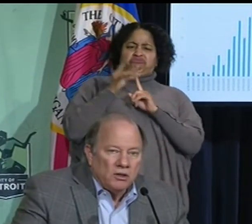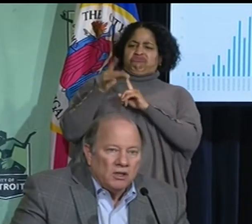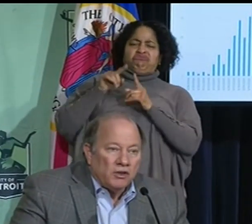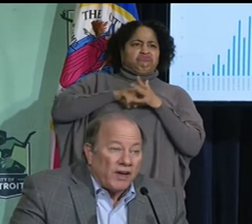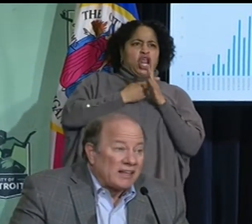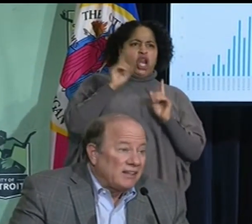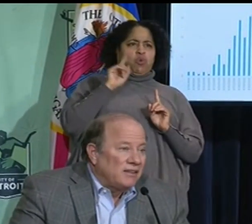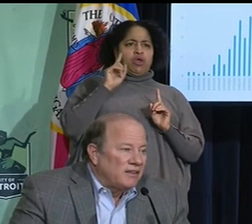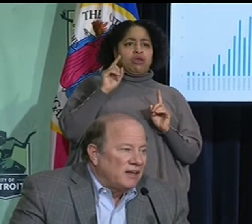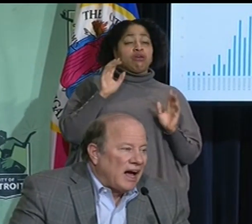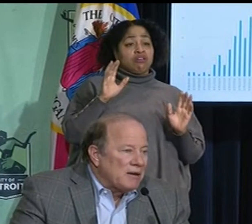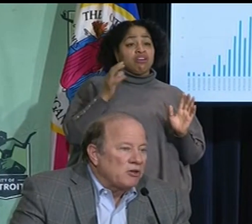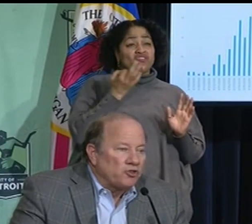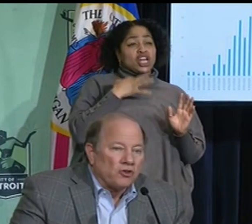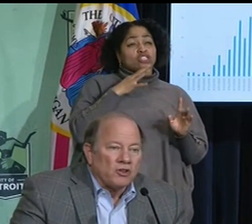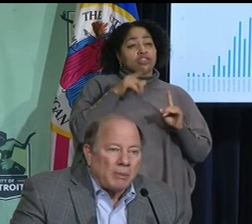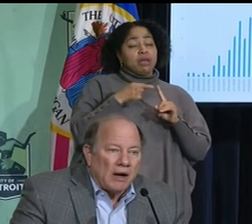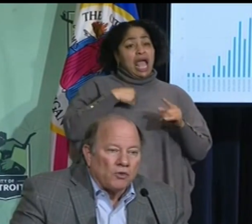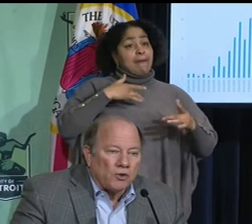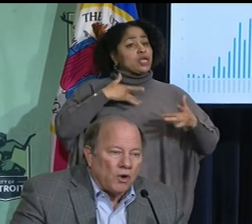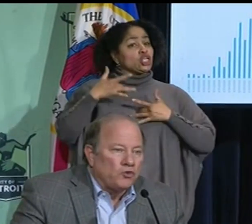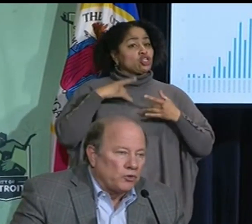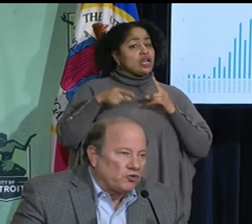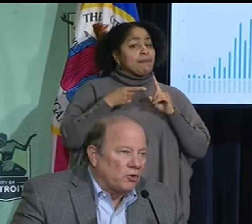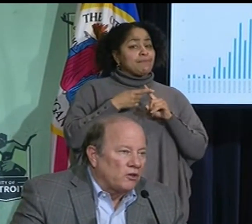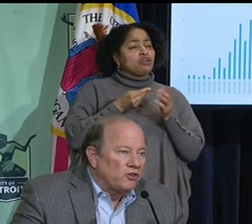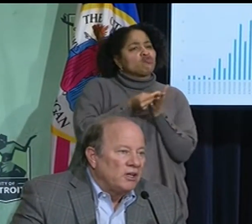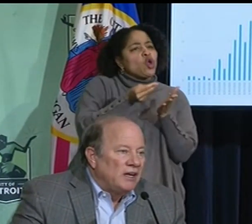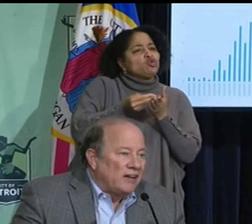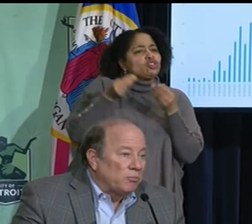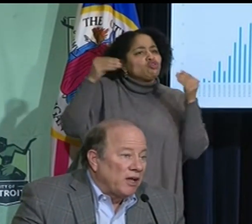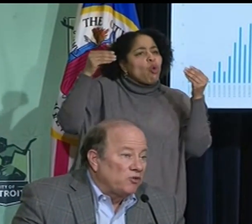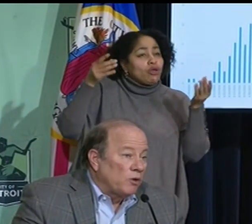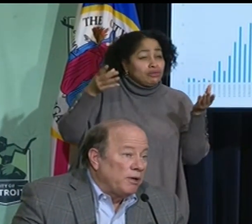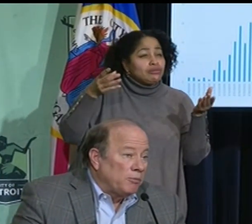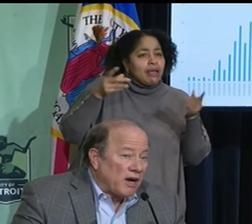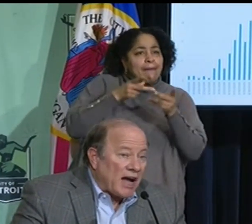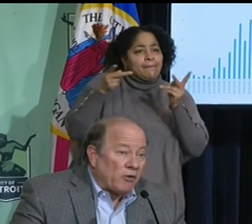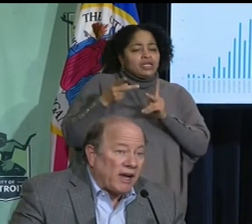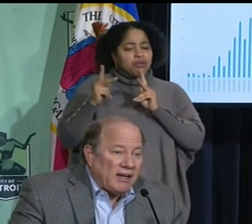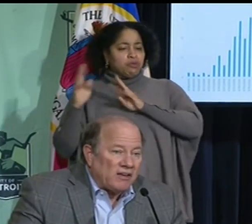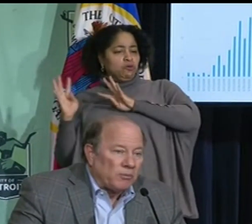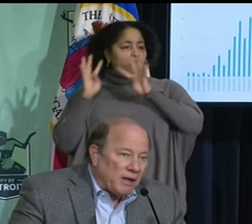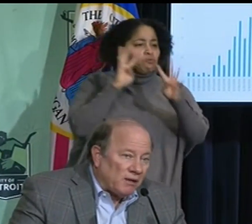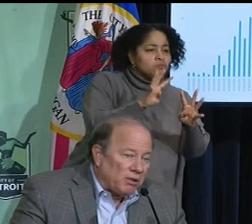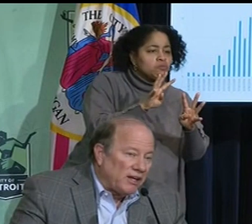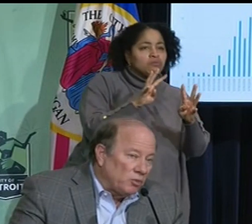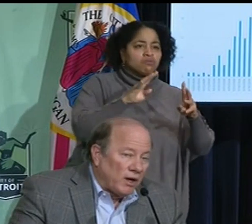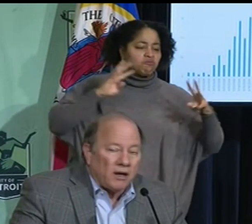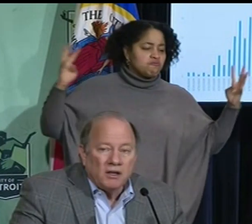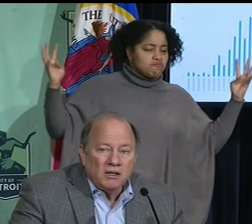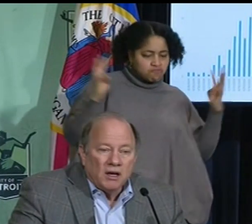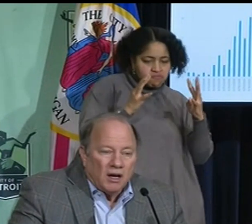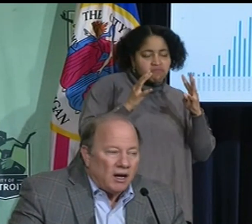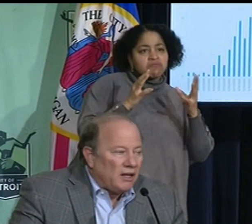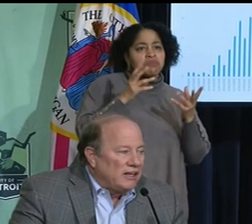about the fact that I am concerned about the grocery stores as a place where people congregate, as a place